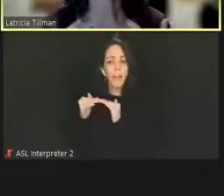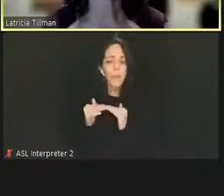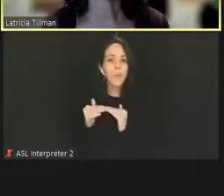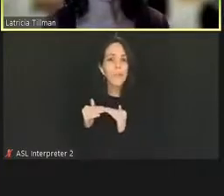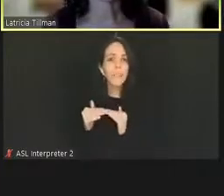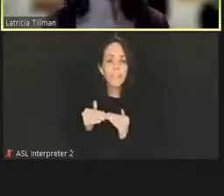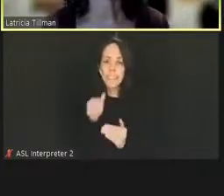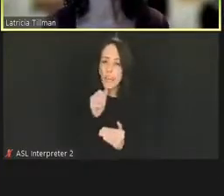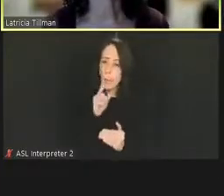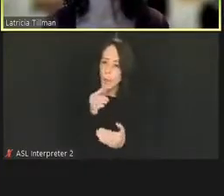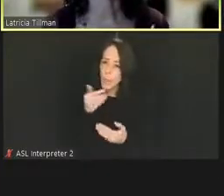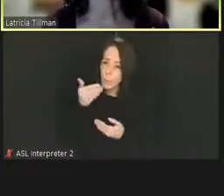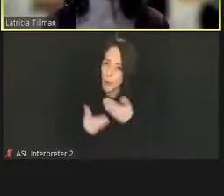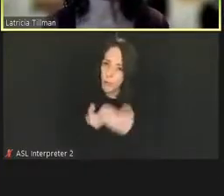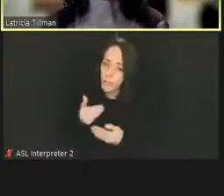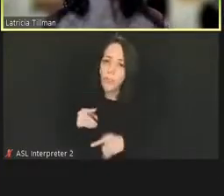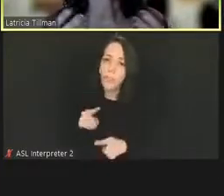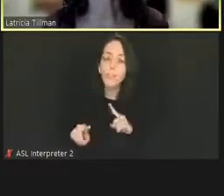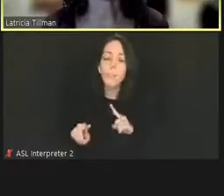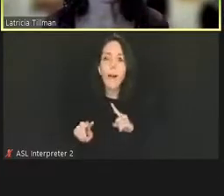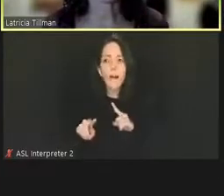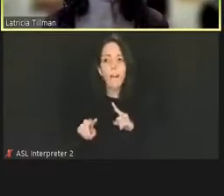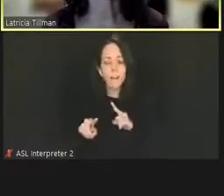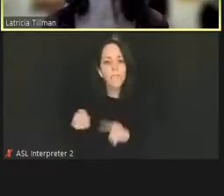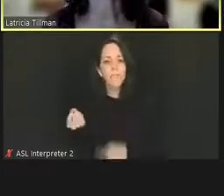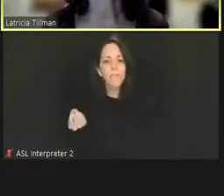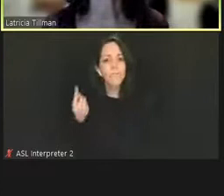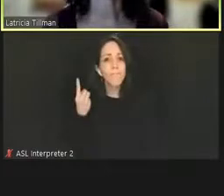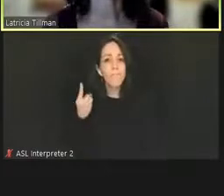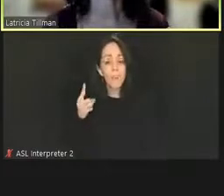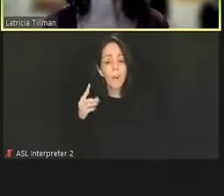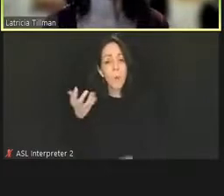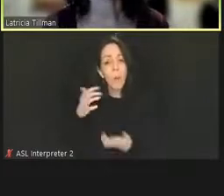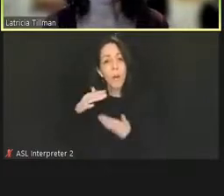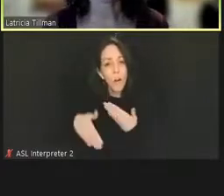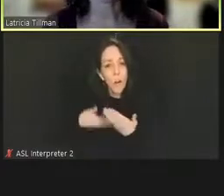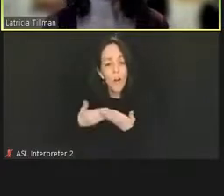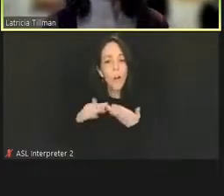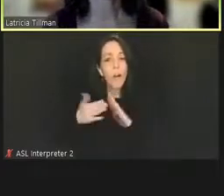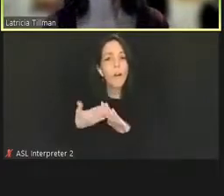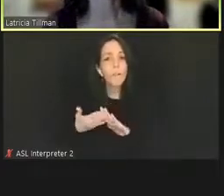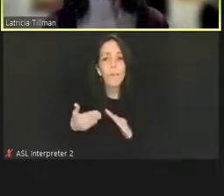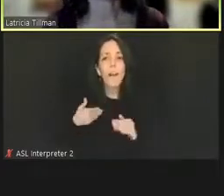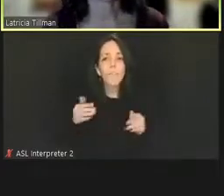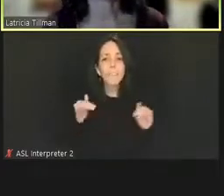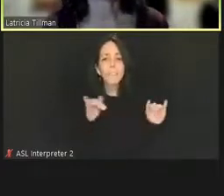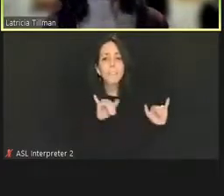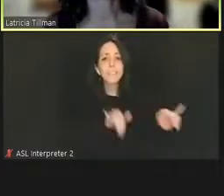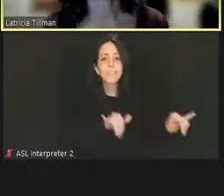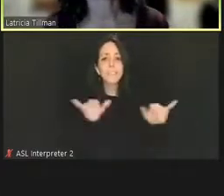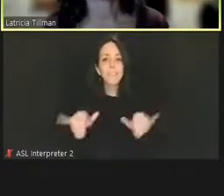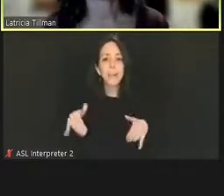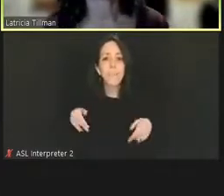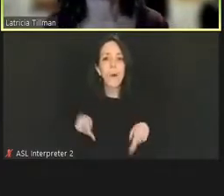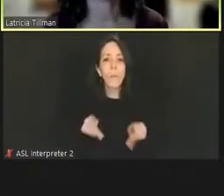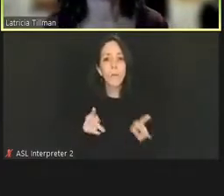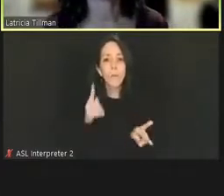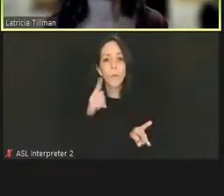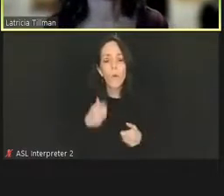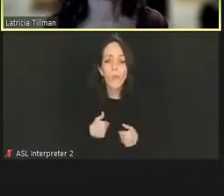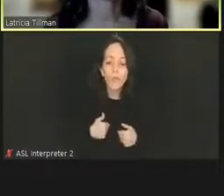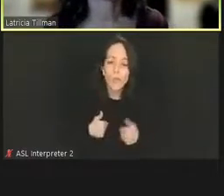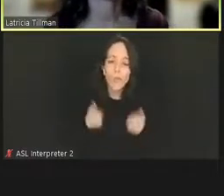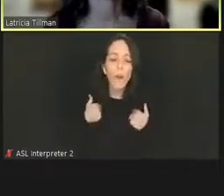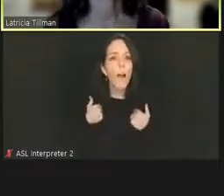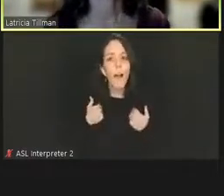that at the end of the day, all of our communities have an opportunity to thrive and to be healthy and to prosper.